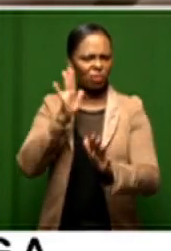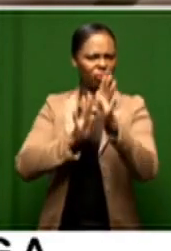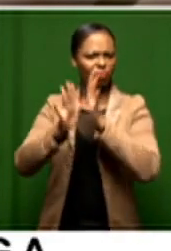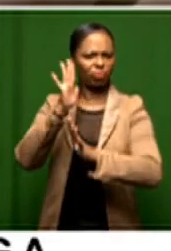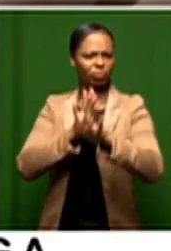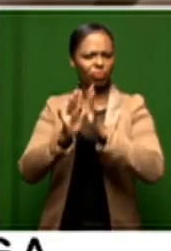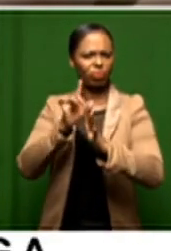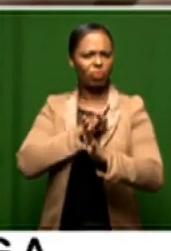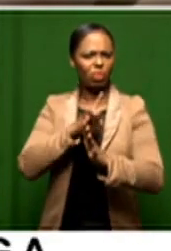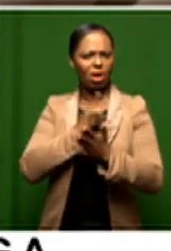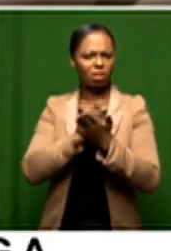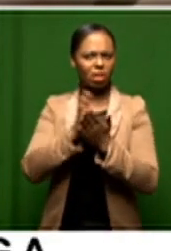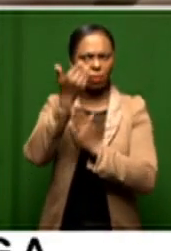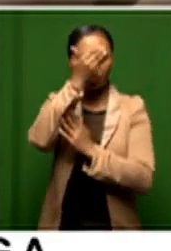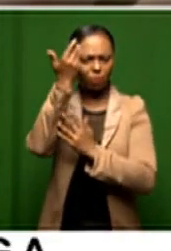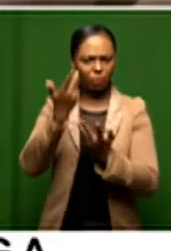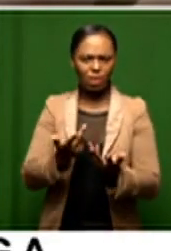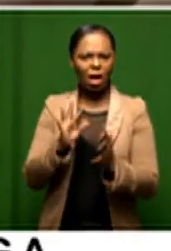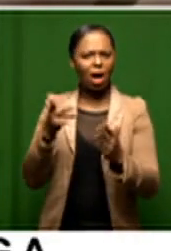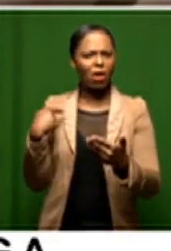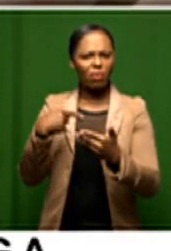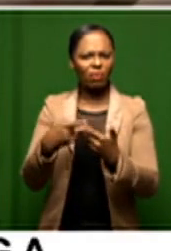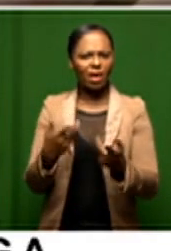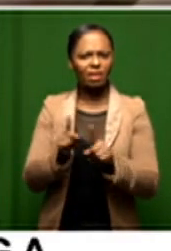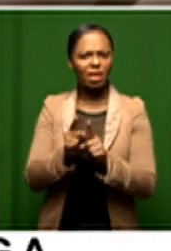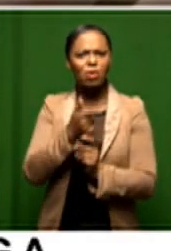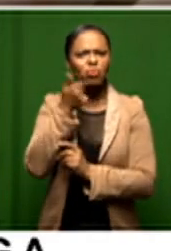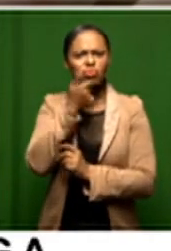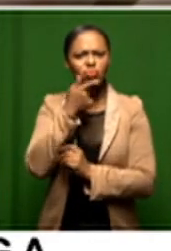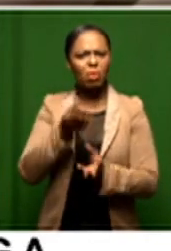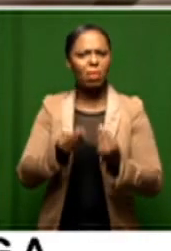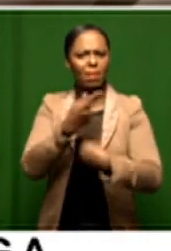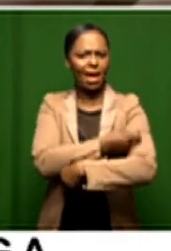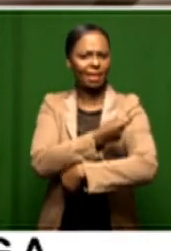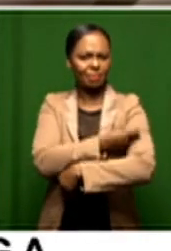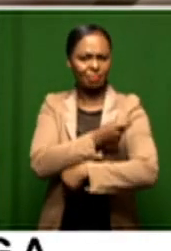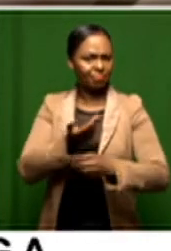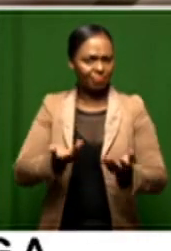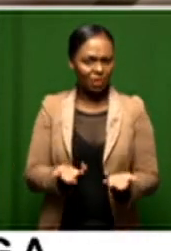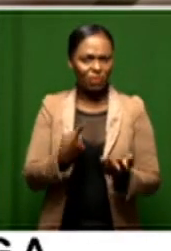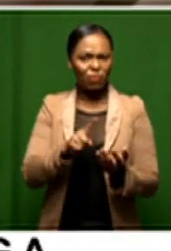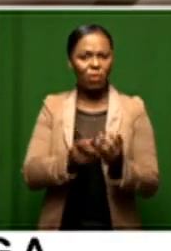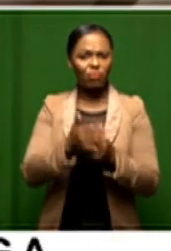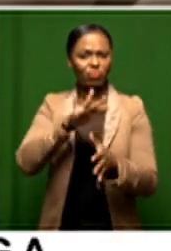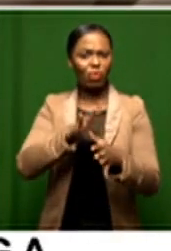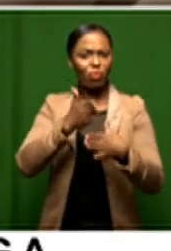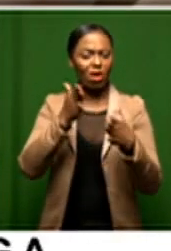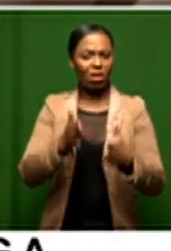to just how far we are and how soon we can expect to have vaccines, at least for frontline workers?